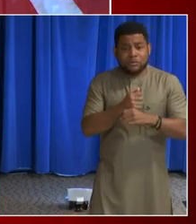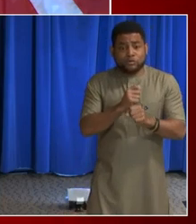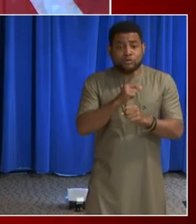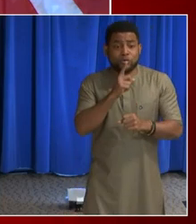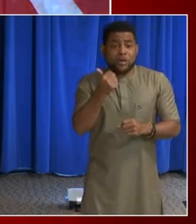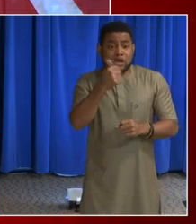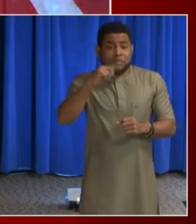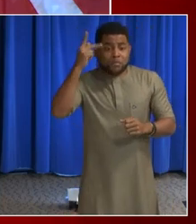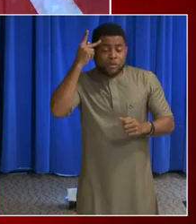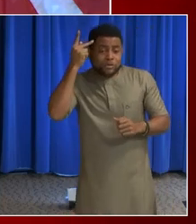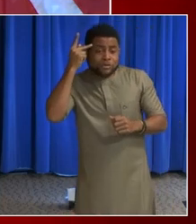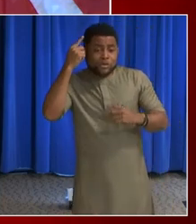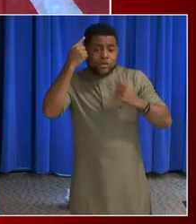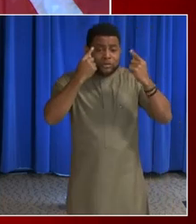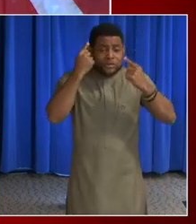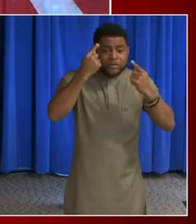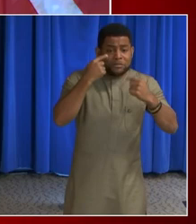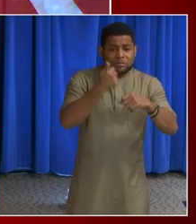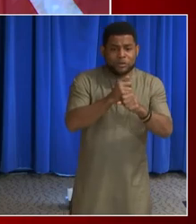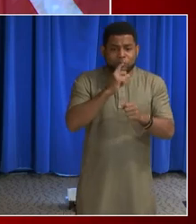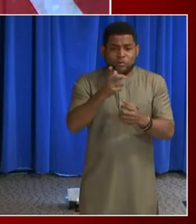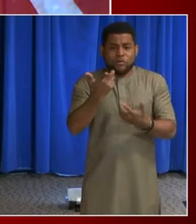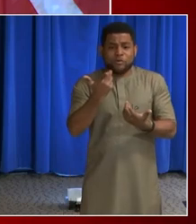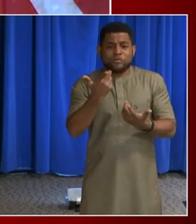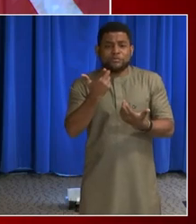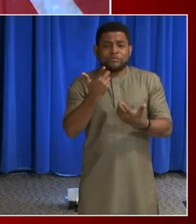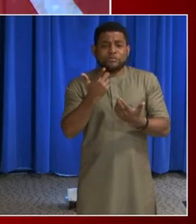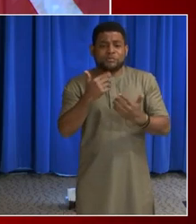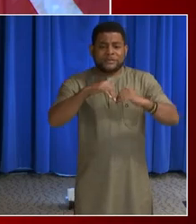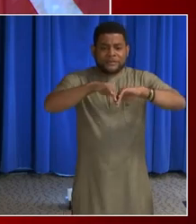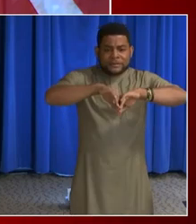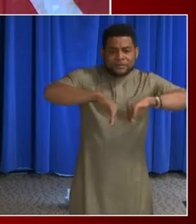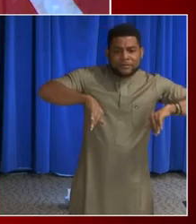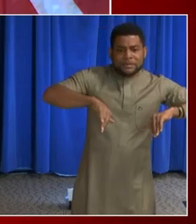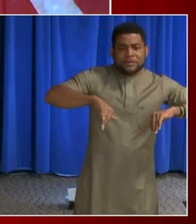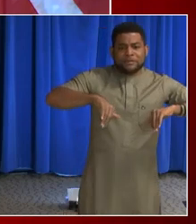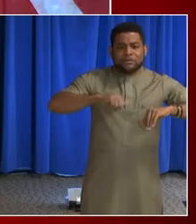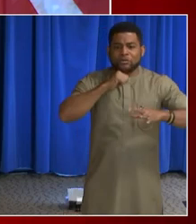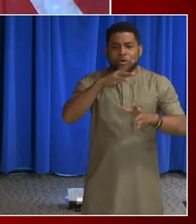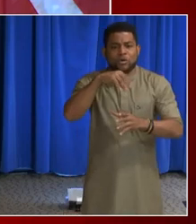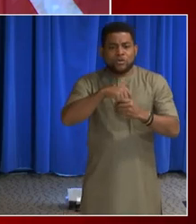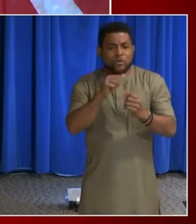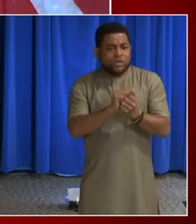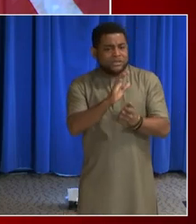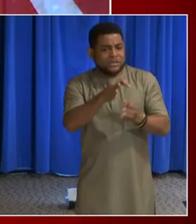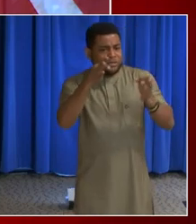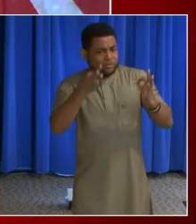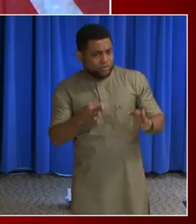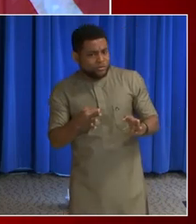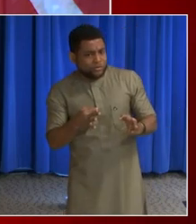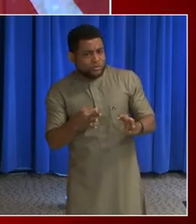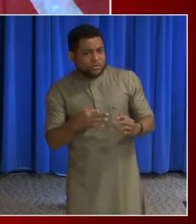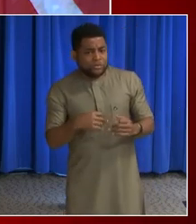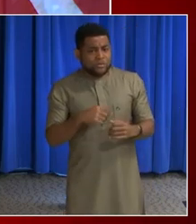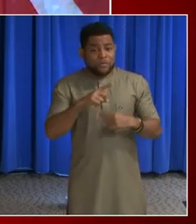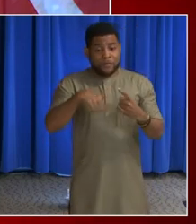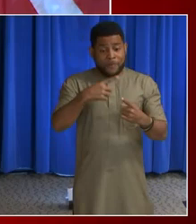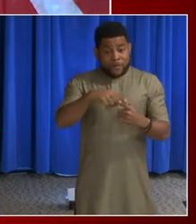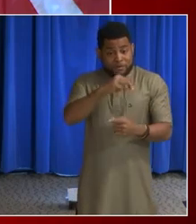considerations are not a part of their decision. When the mayor of the district says she needs or he